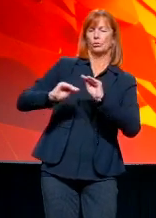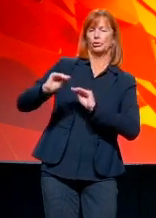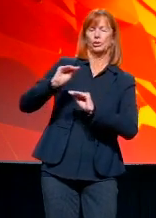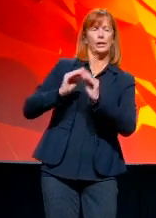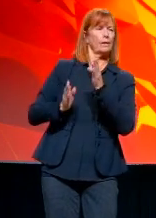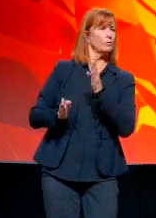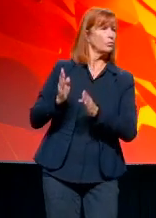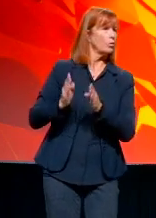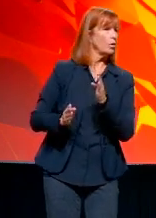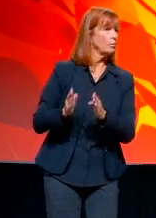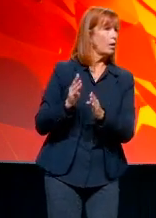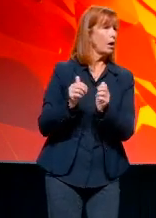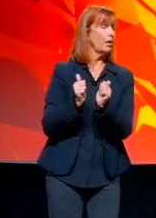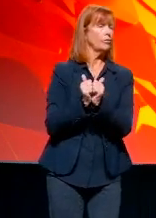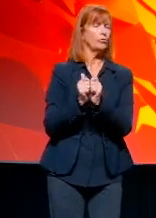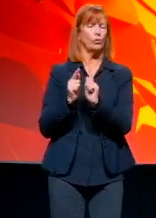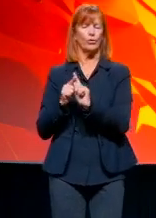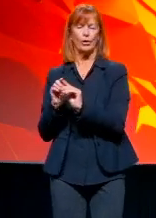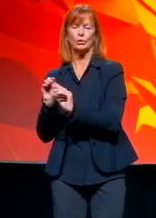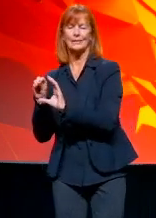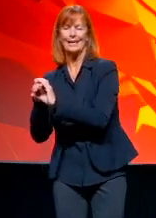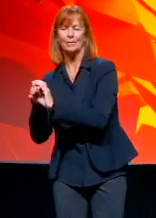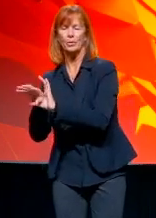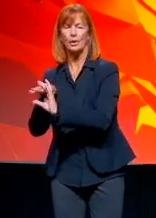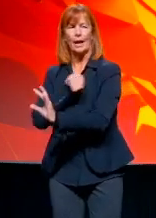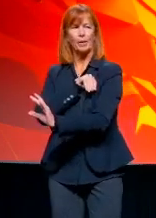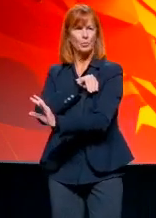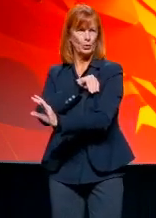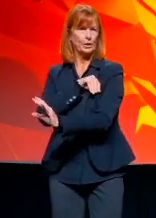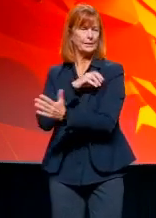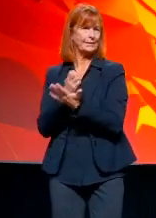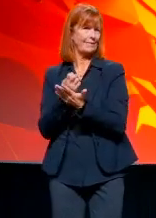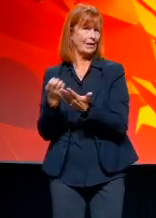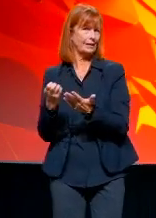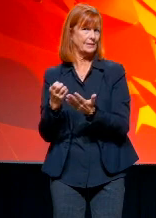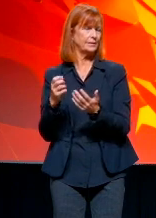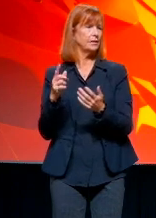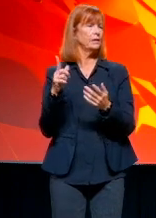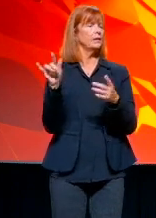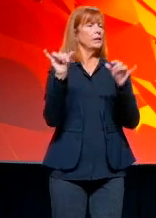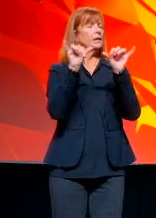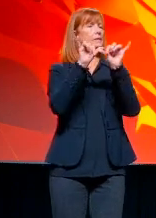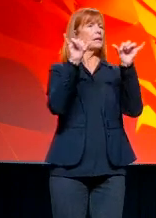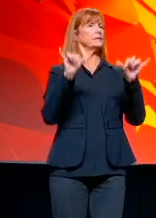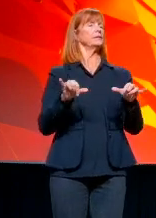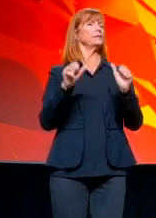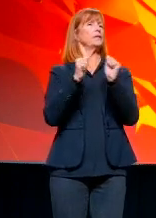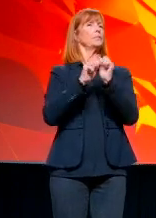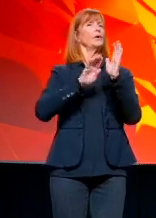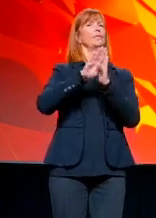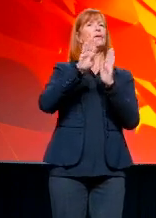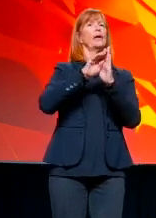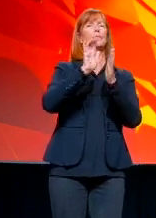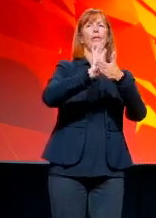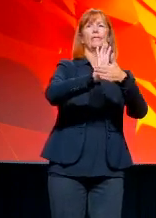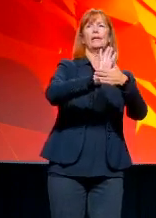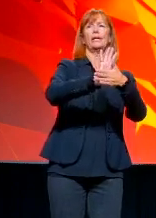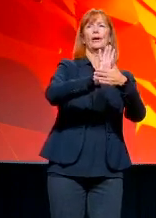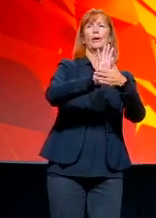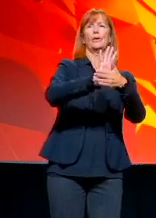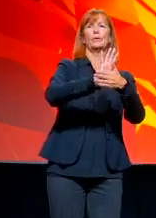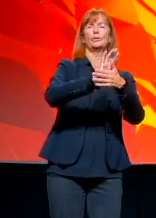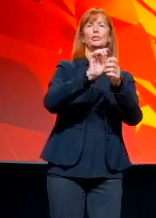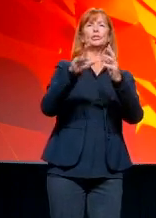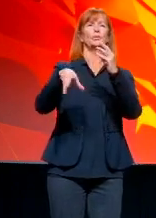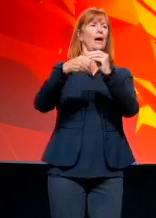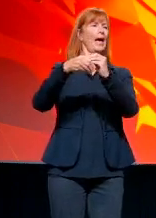of input-output devices. So this is a system that we developed at NVIDIA that we use Apple Vision Pro to track the human hand. The